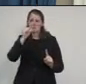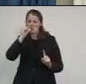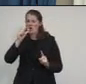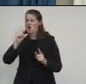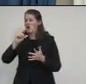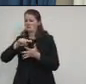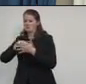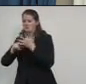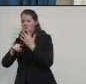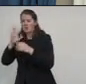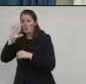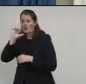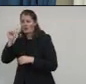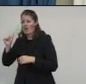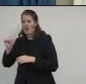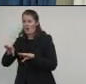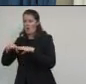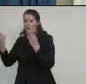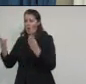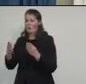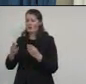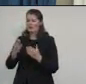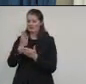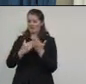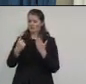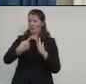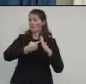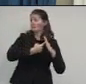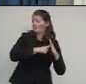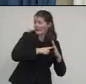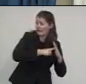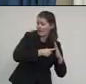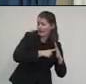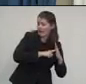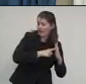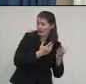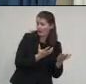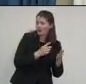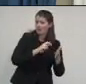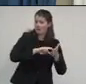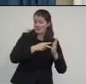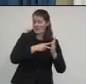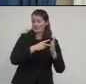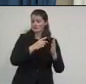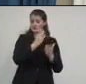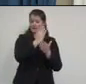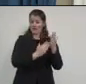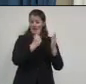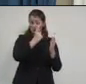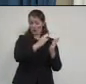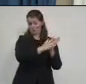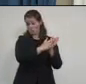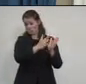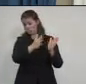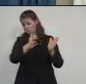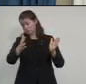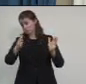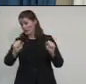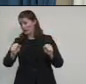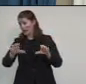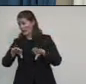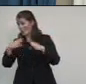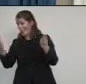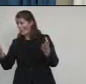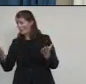know, we're watching our metrics very, very closely, and we came up with the plan, and we've been working for weeks on the plan to get our counties involved,